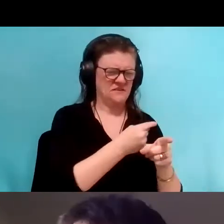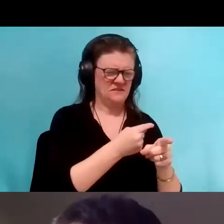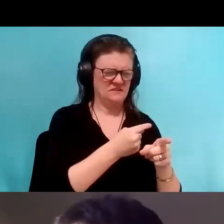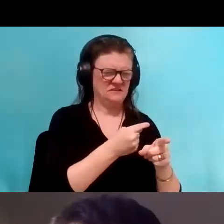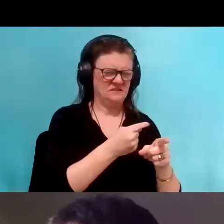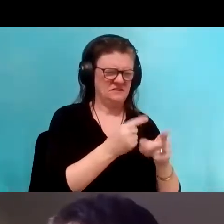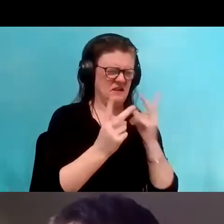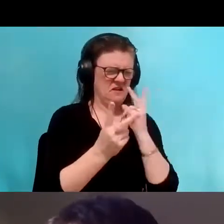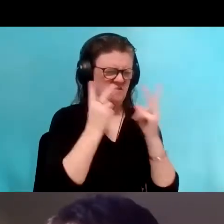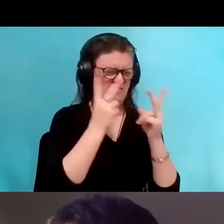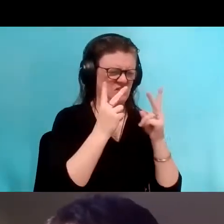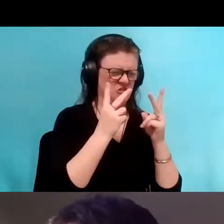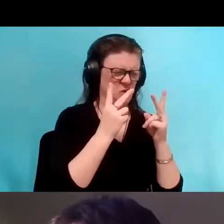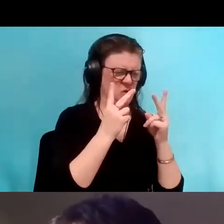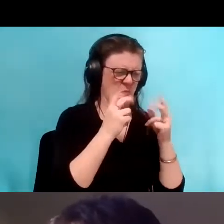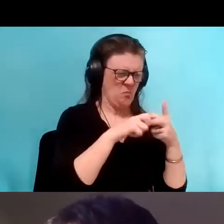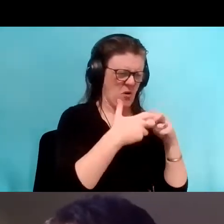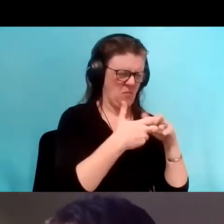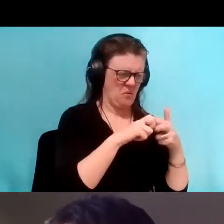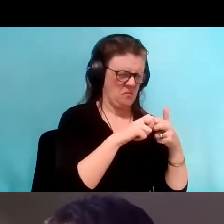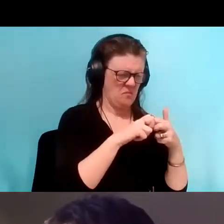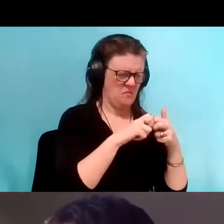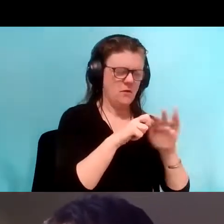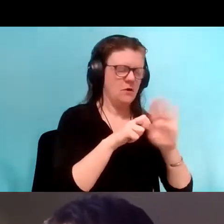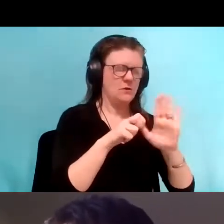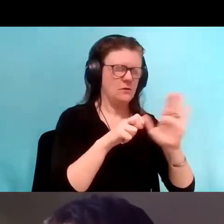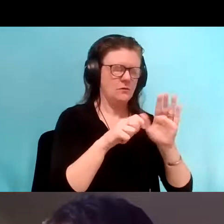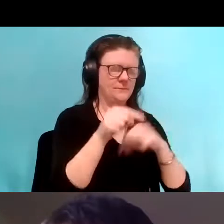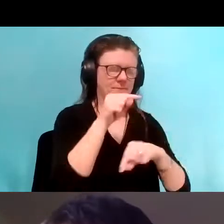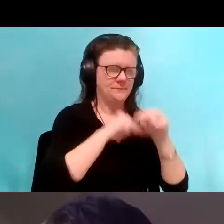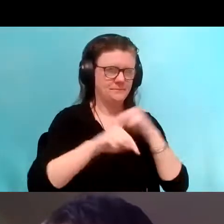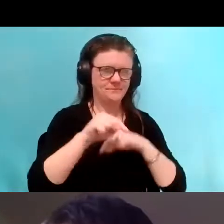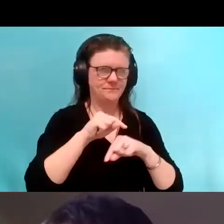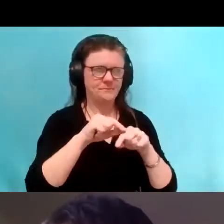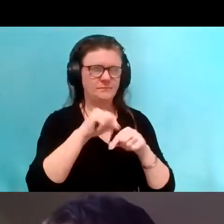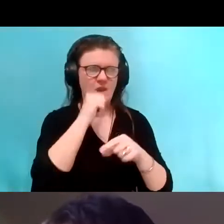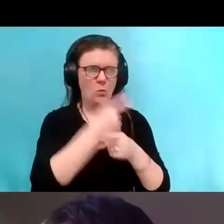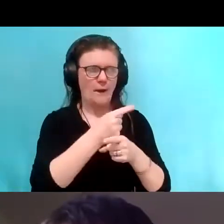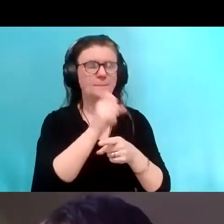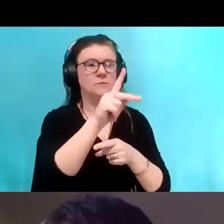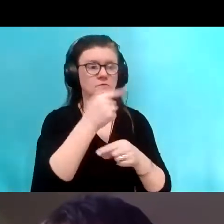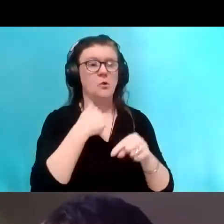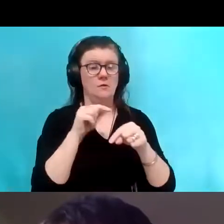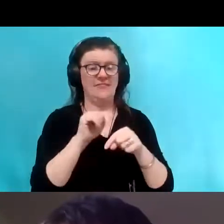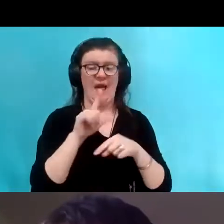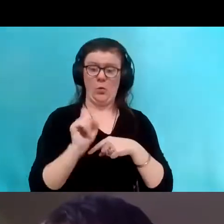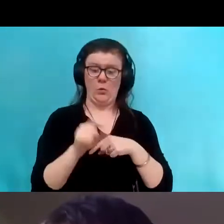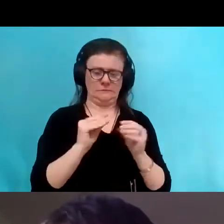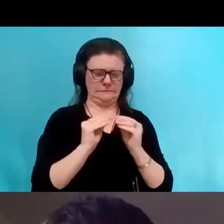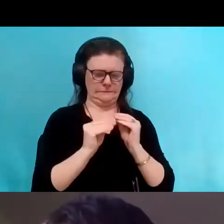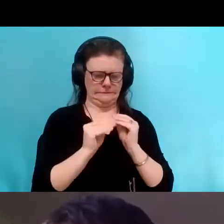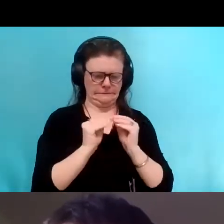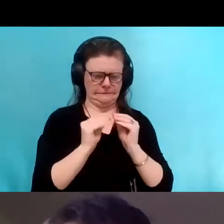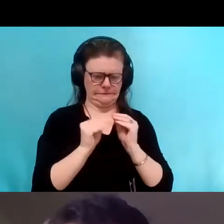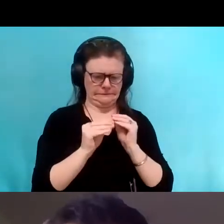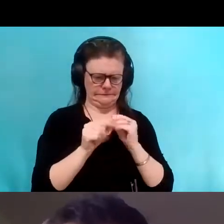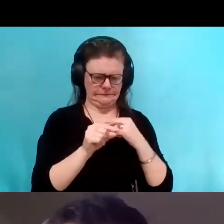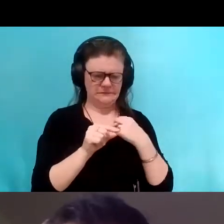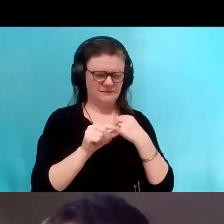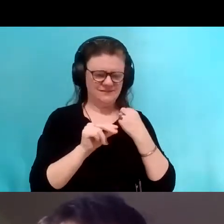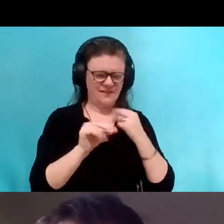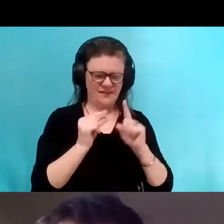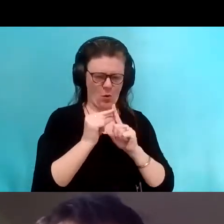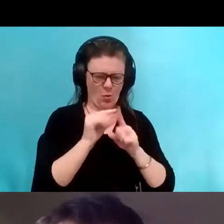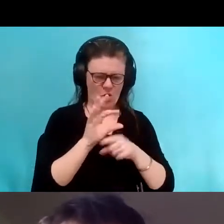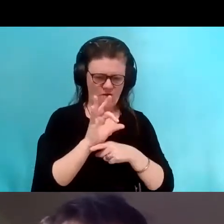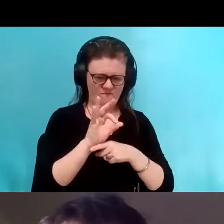visual impairment or having difficulty in sight. But that was not a correct response. So we went back and we checked the data again, analyzed it, and